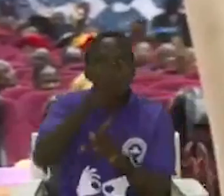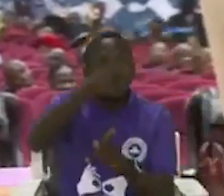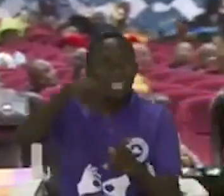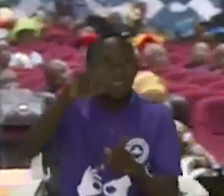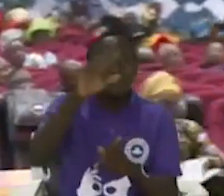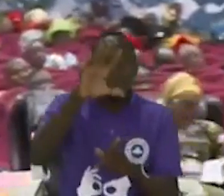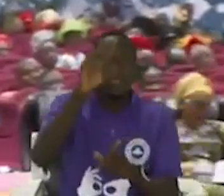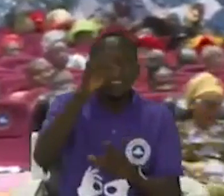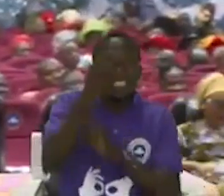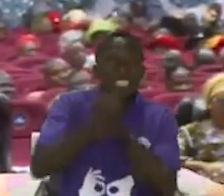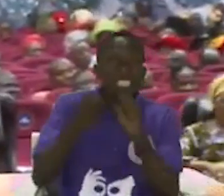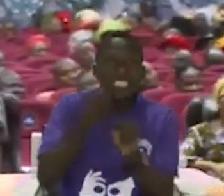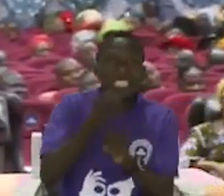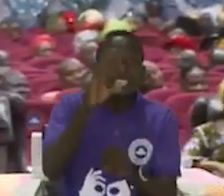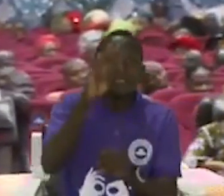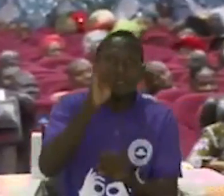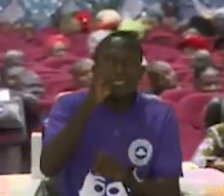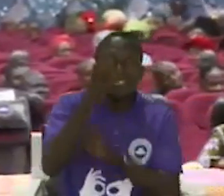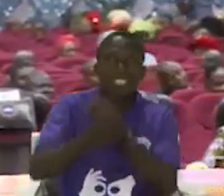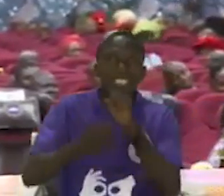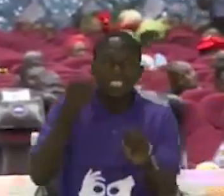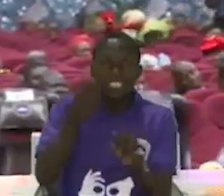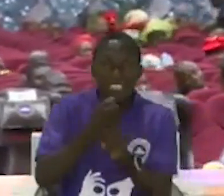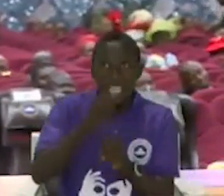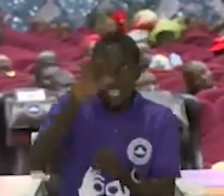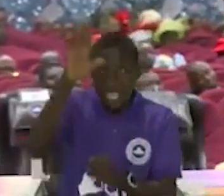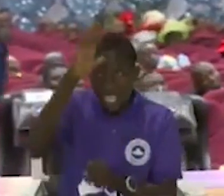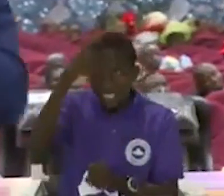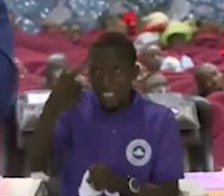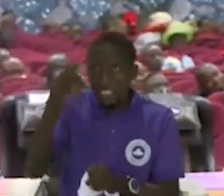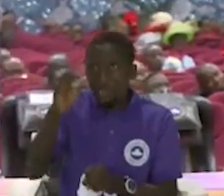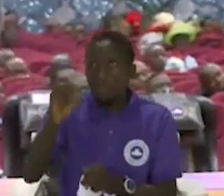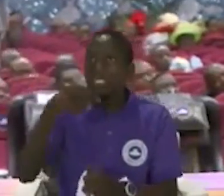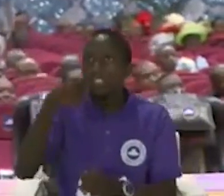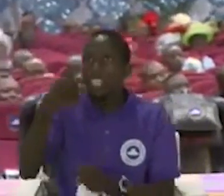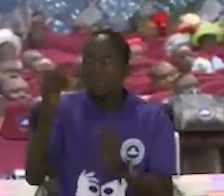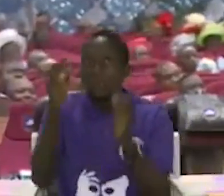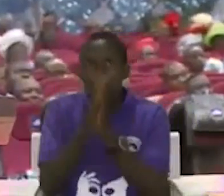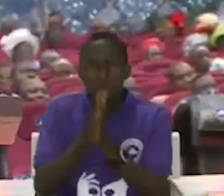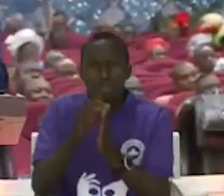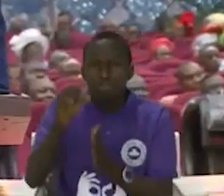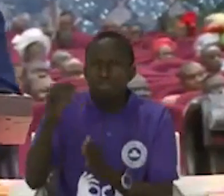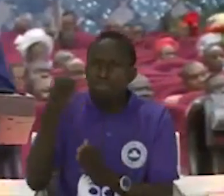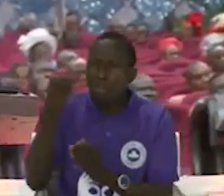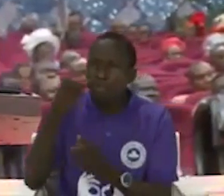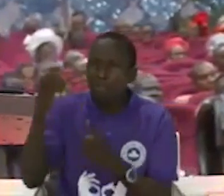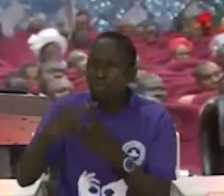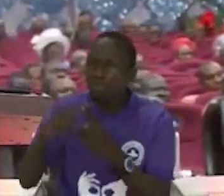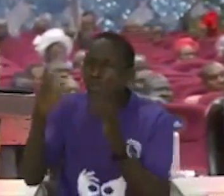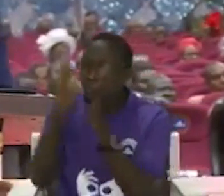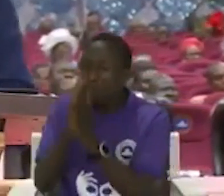years? That did Jesus say, pray. Instead of you praying, you are playing.